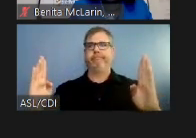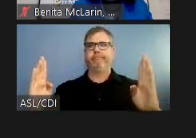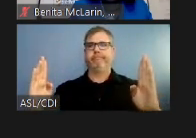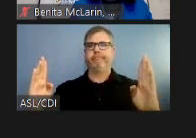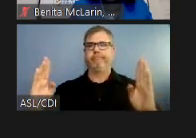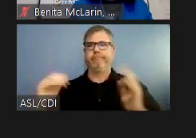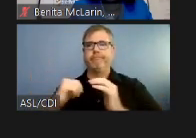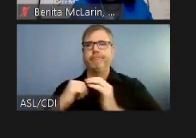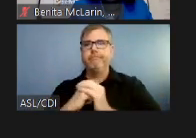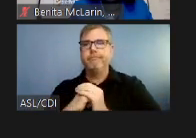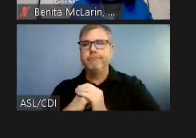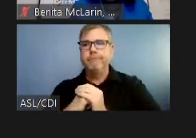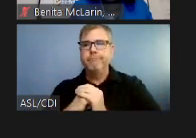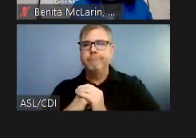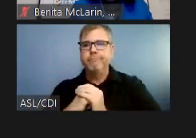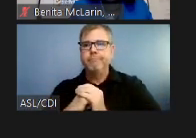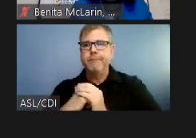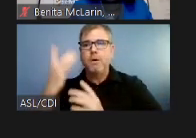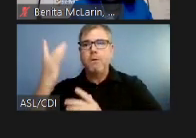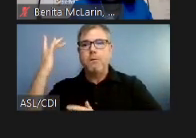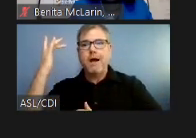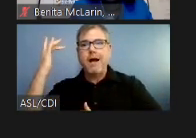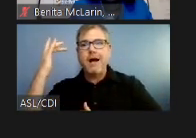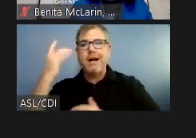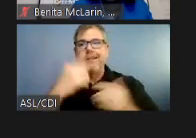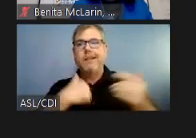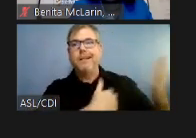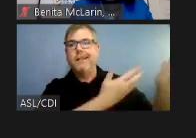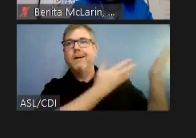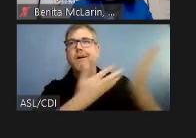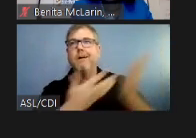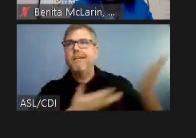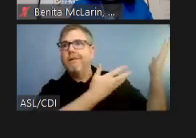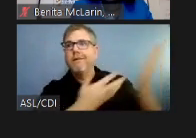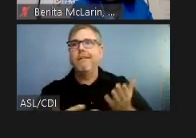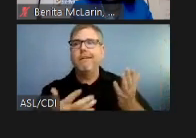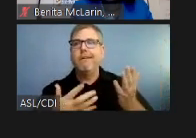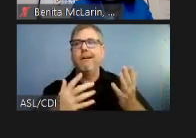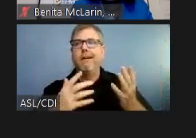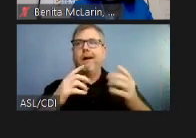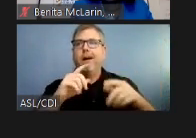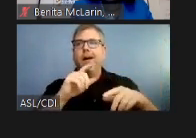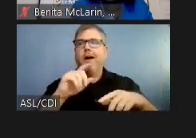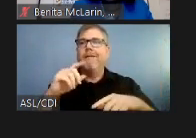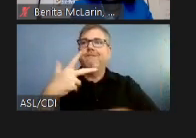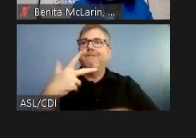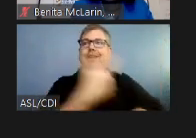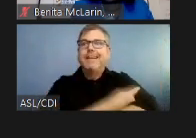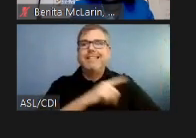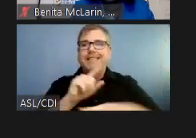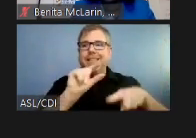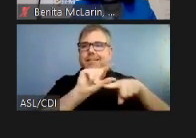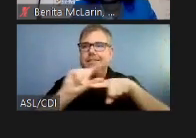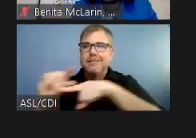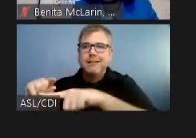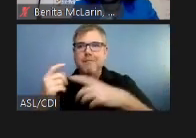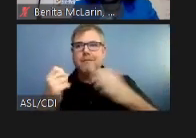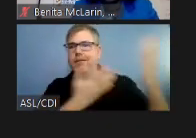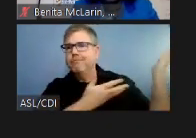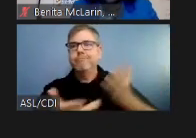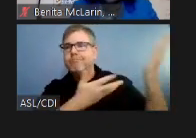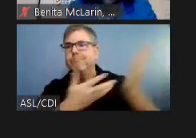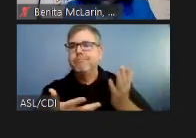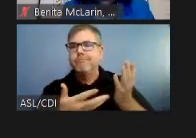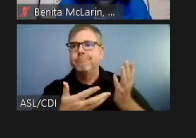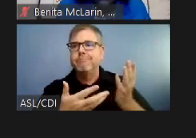to 30,000 residents just in that phase 1B tier 1. And so if we don't have 20 to